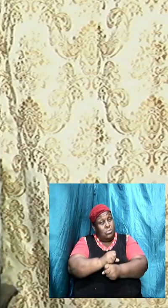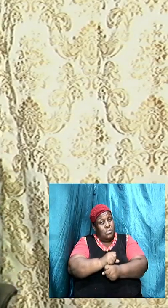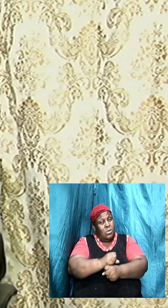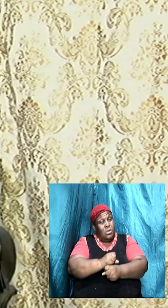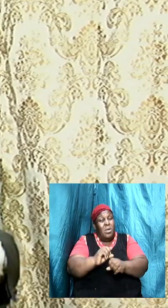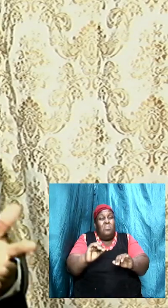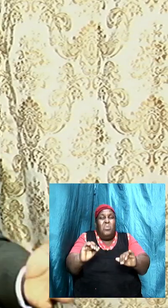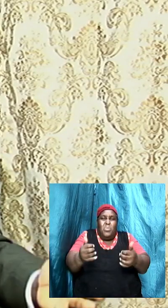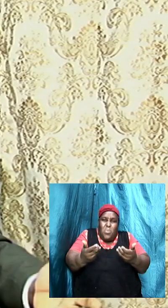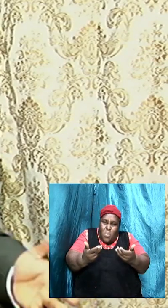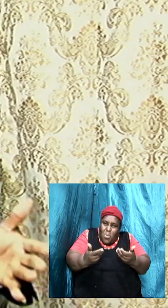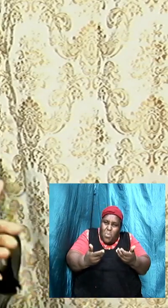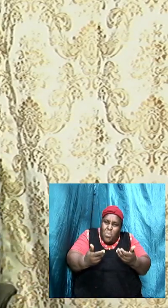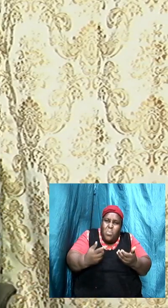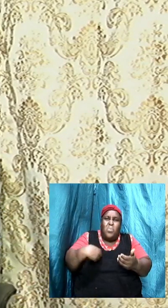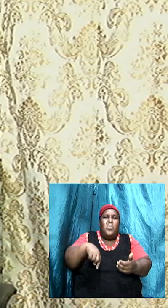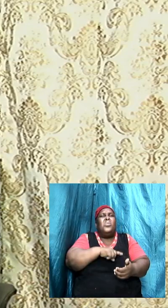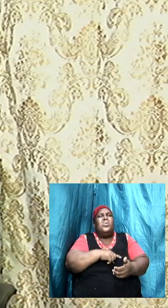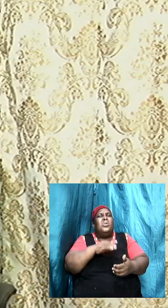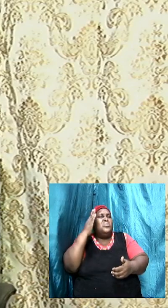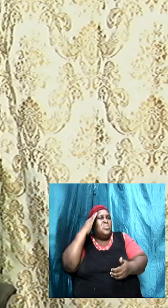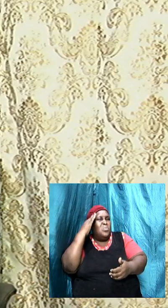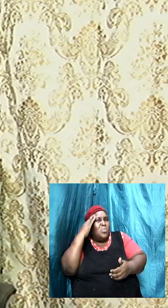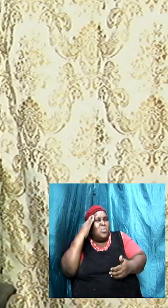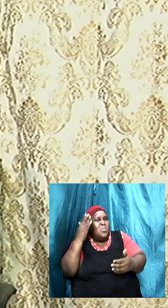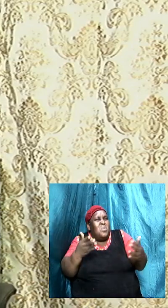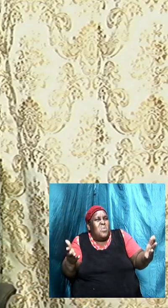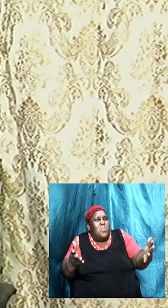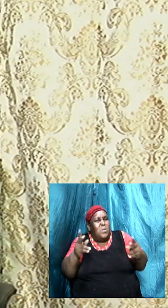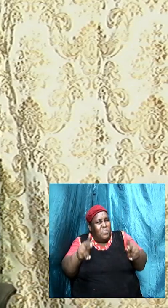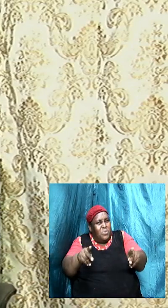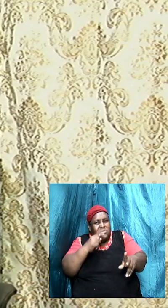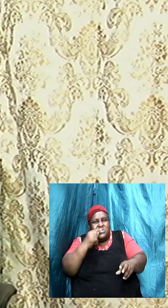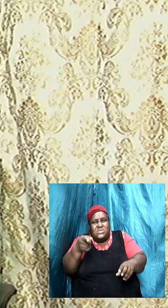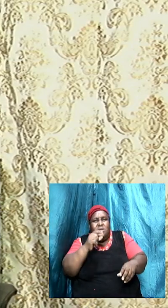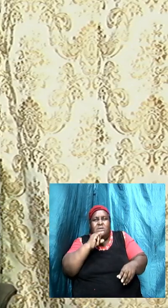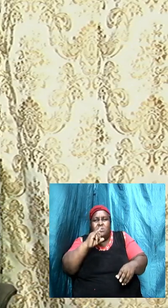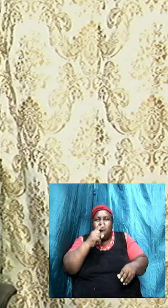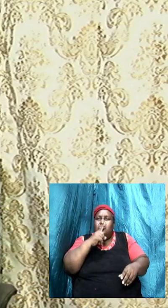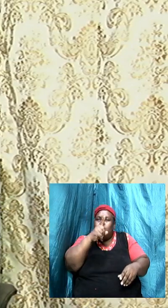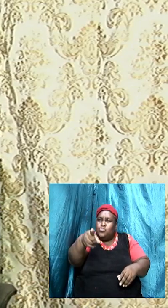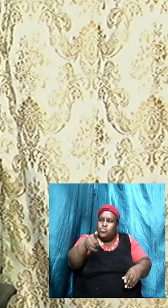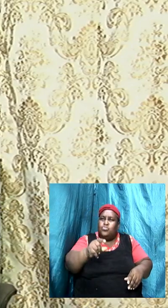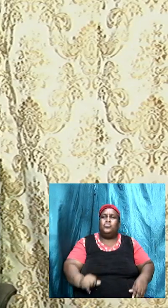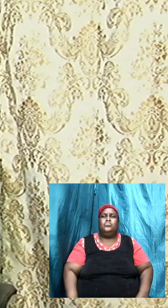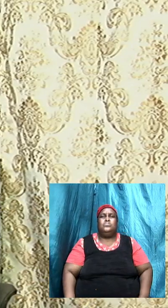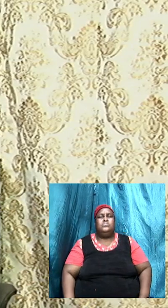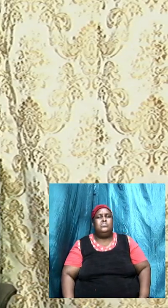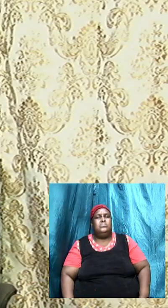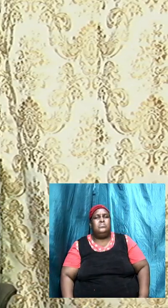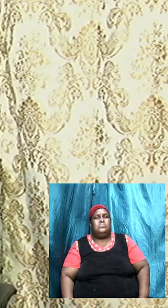But how is it that we are going to know if what the person is saying is truth?